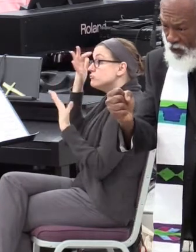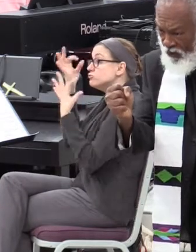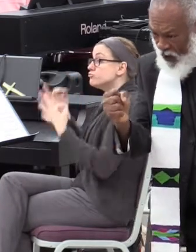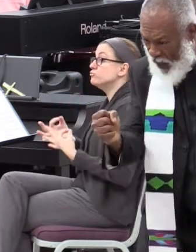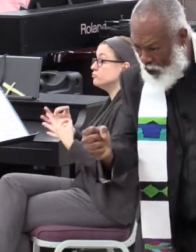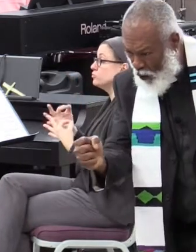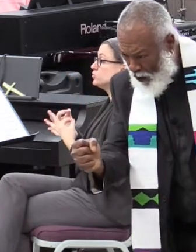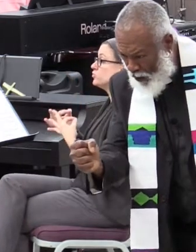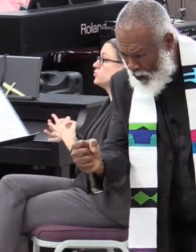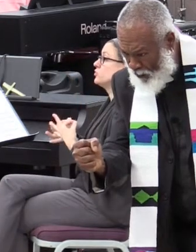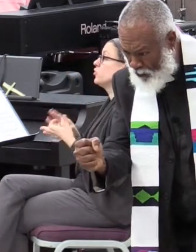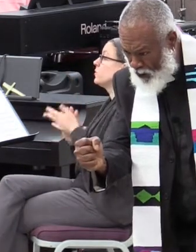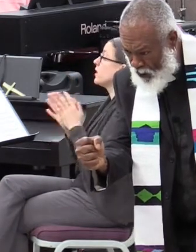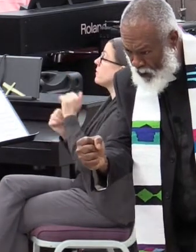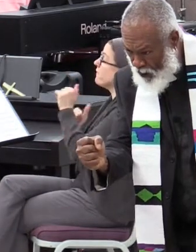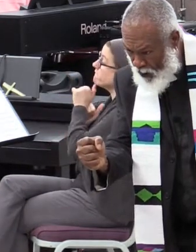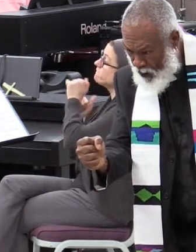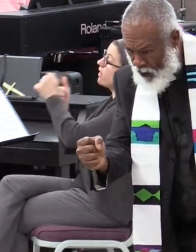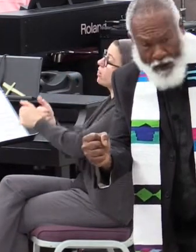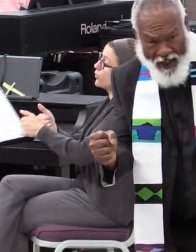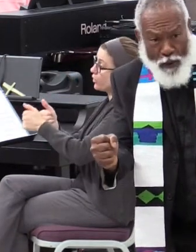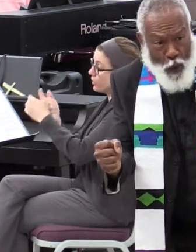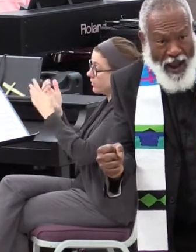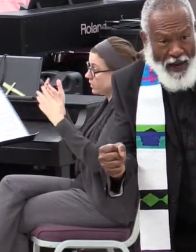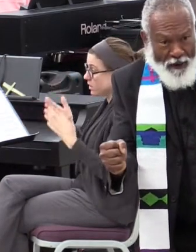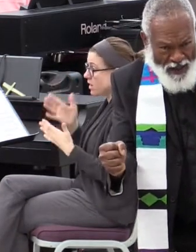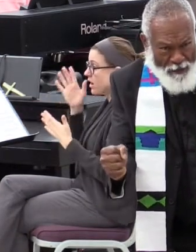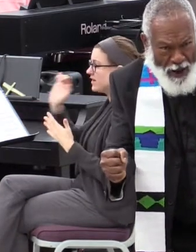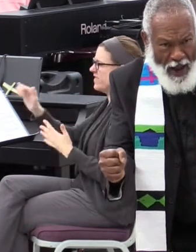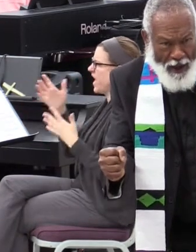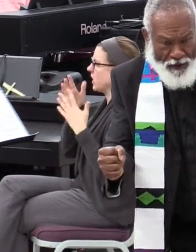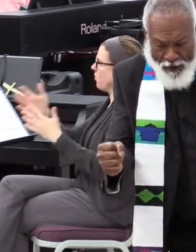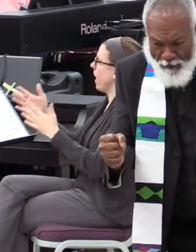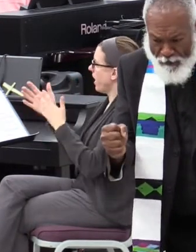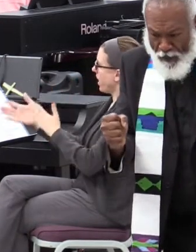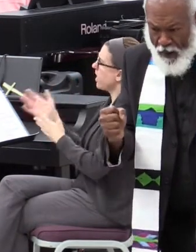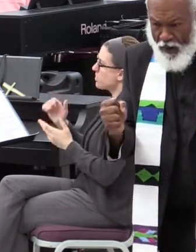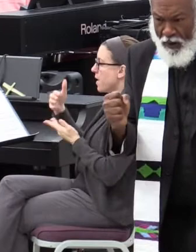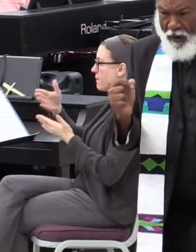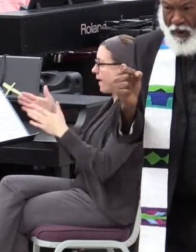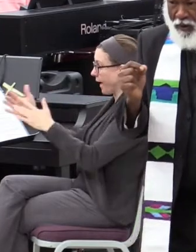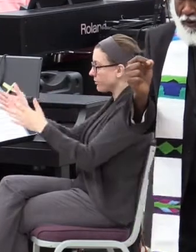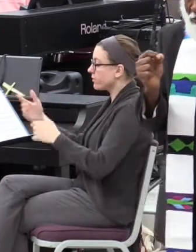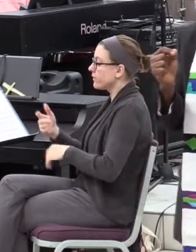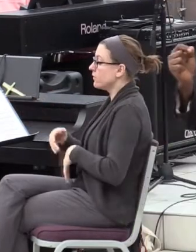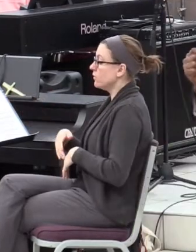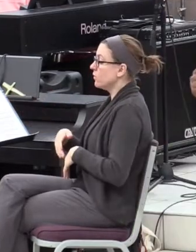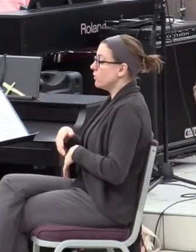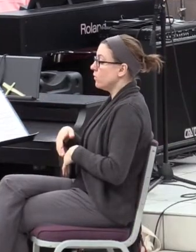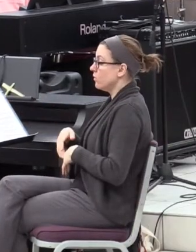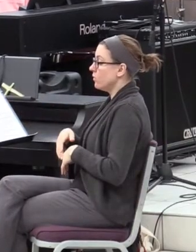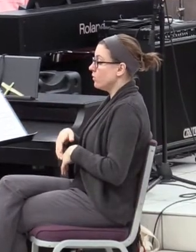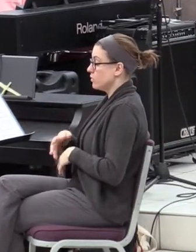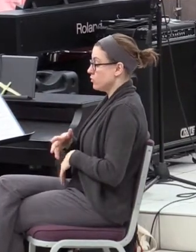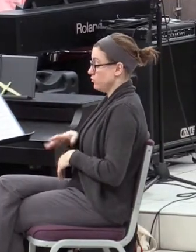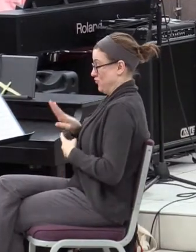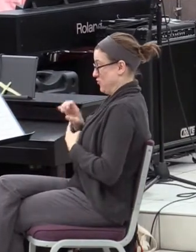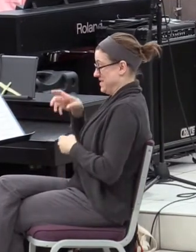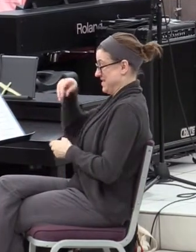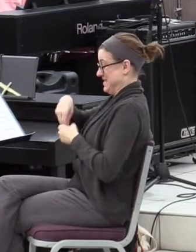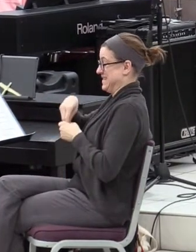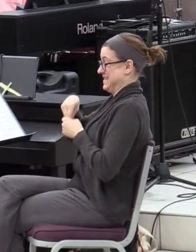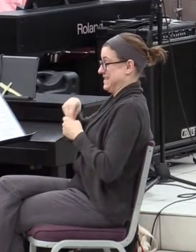to be a follower of that way, of that path, to be in